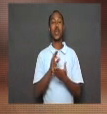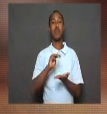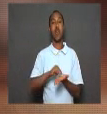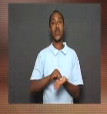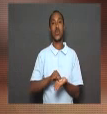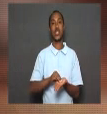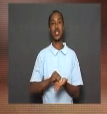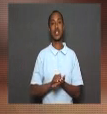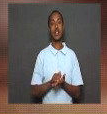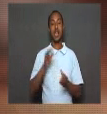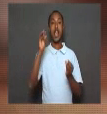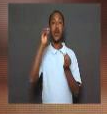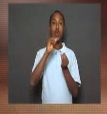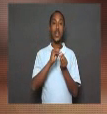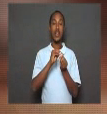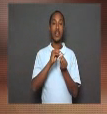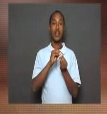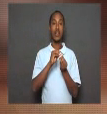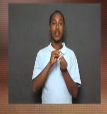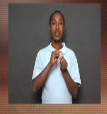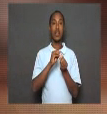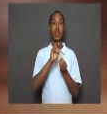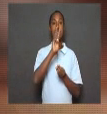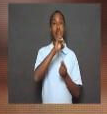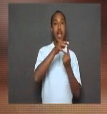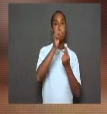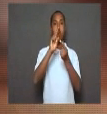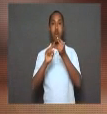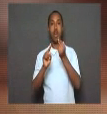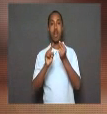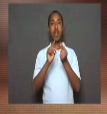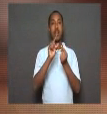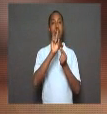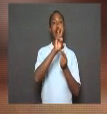molecules, including dipole-dipole forces,